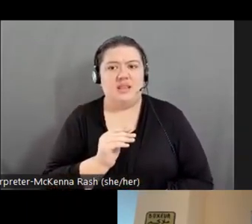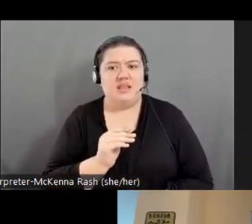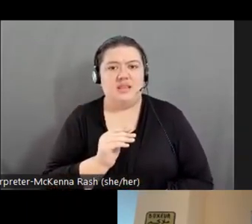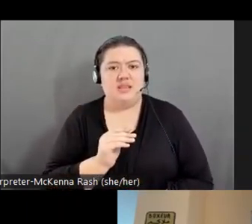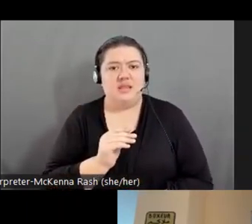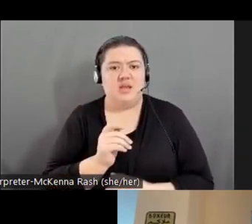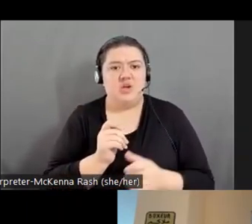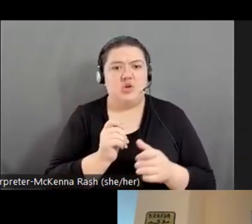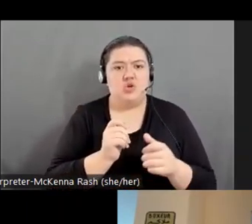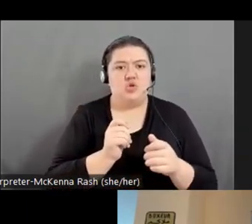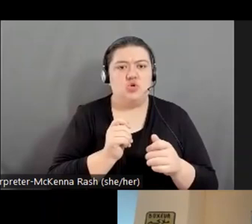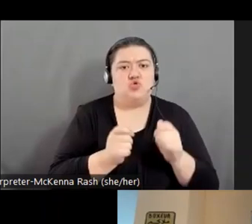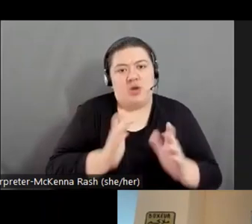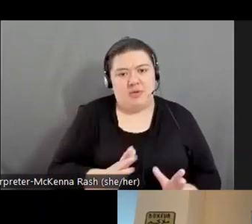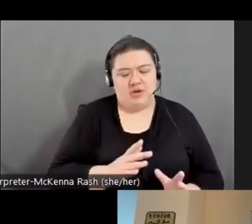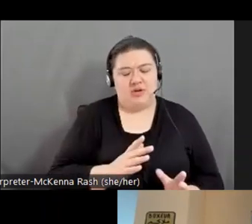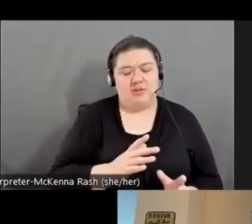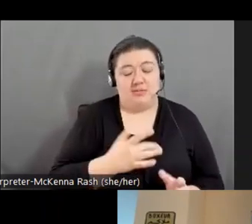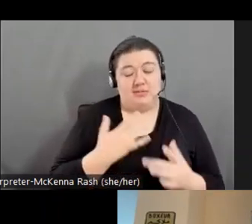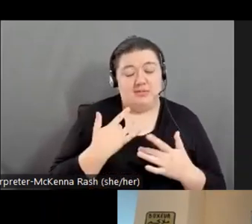drummer, because it's usually the drummer,